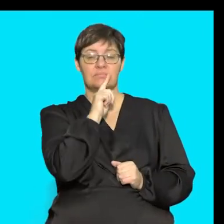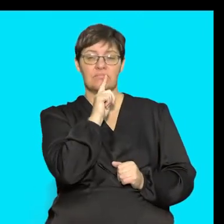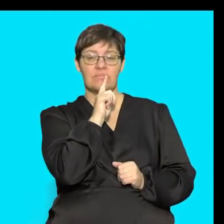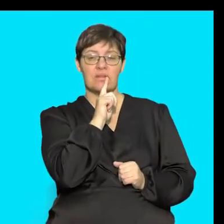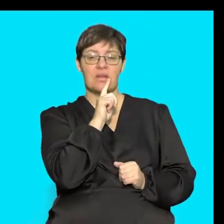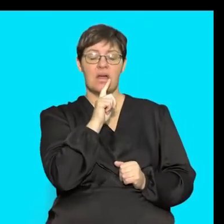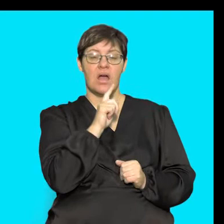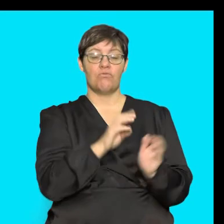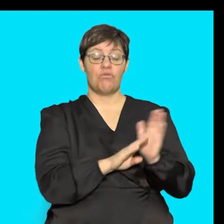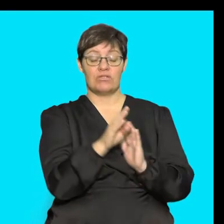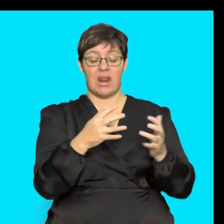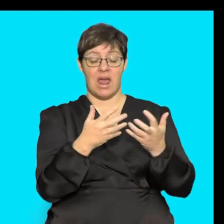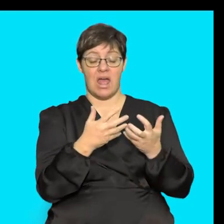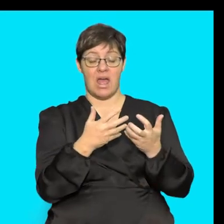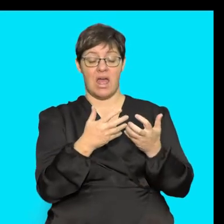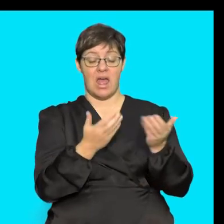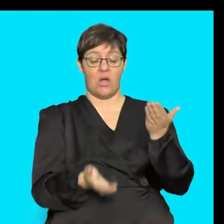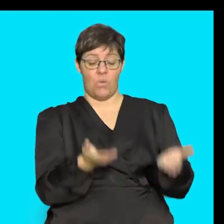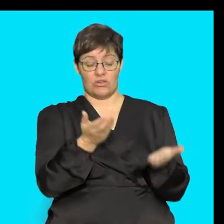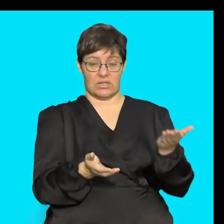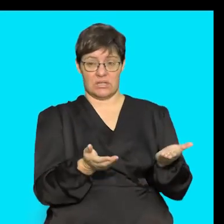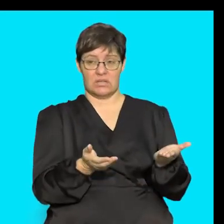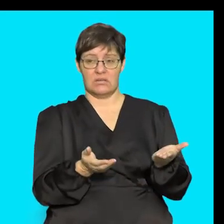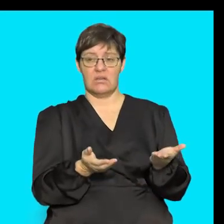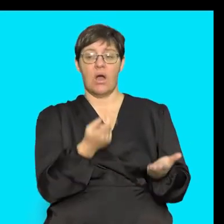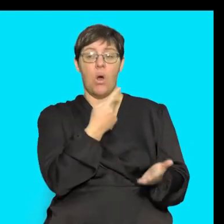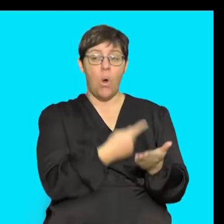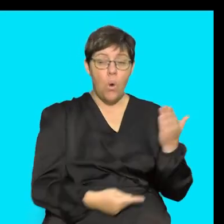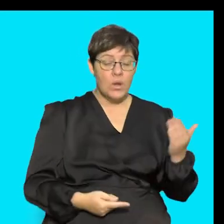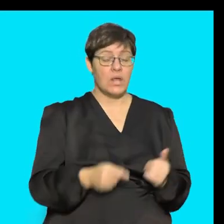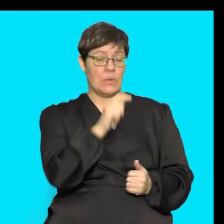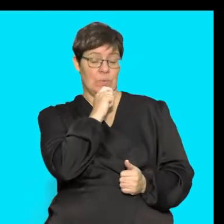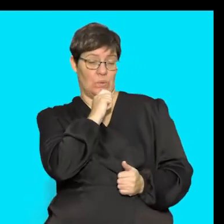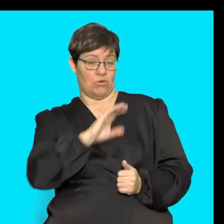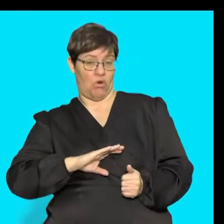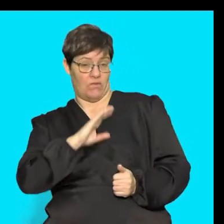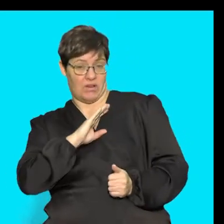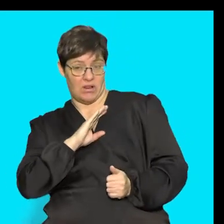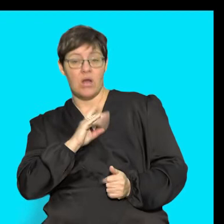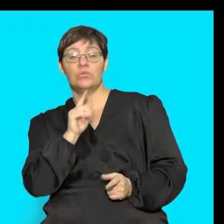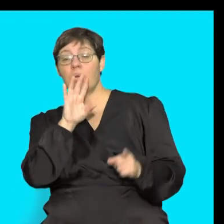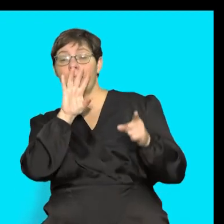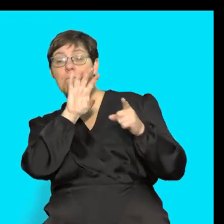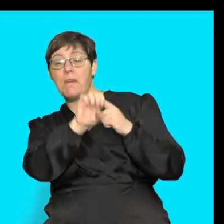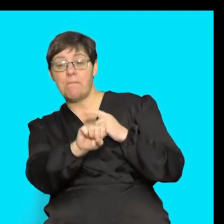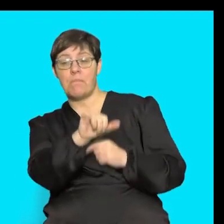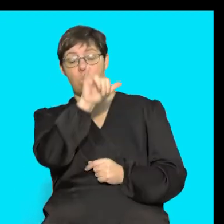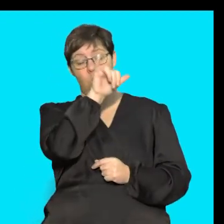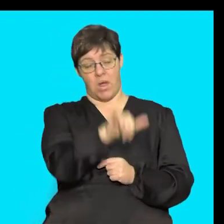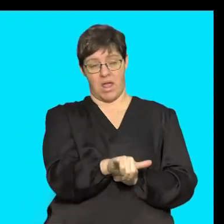A regression equation can only confidently be used to predict